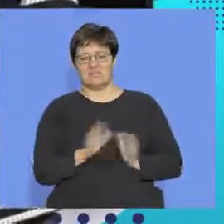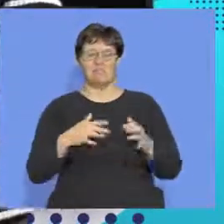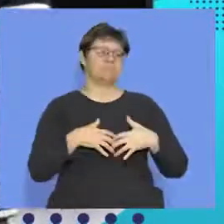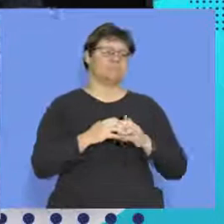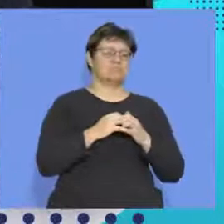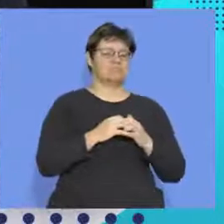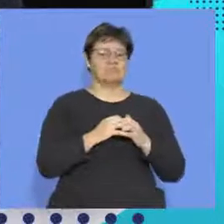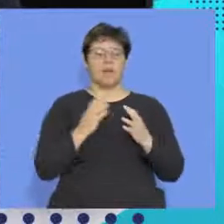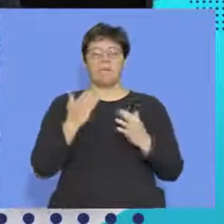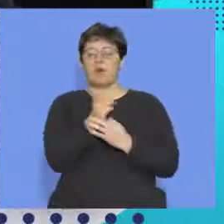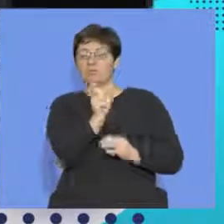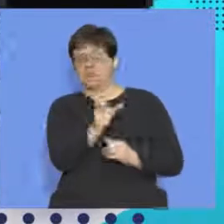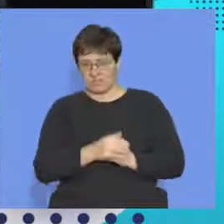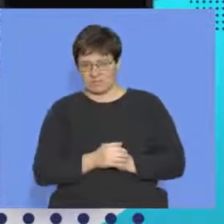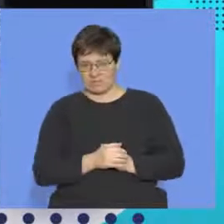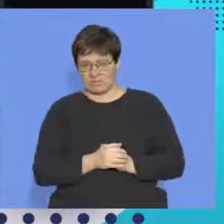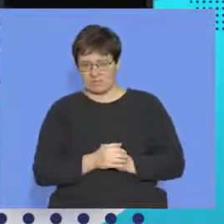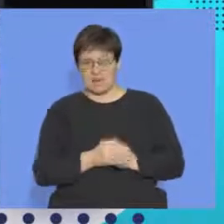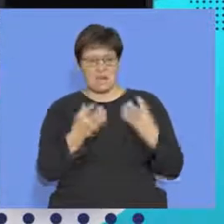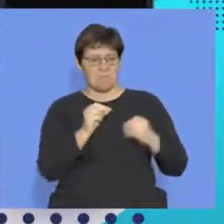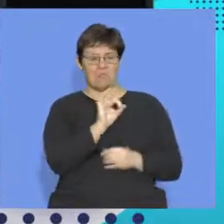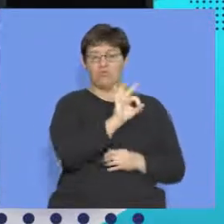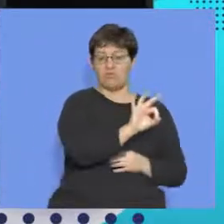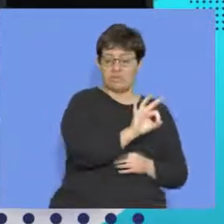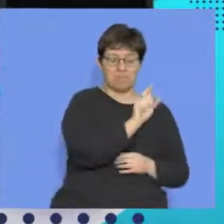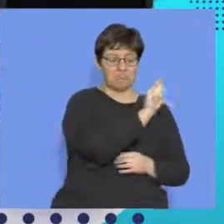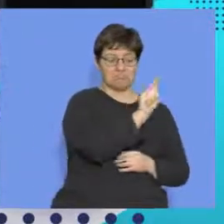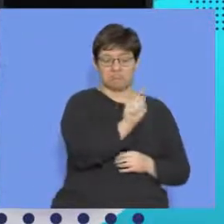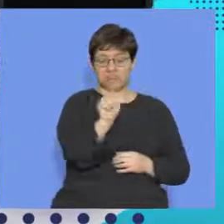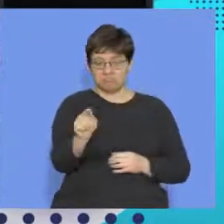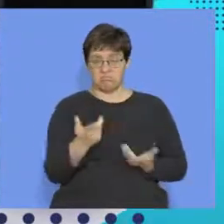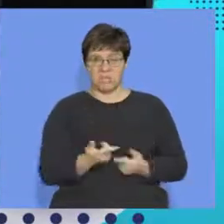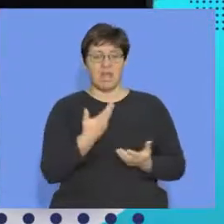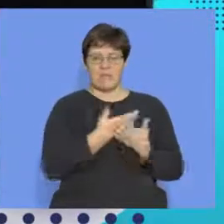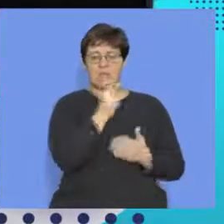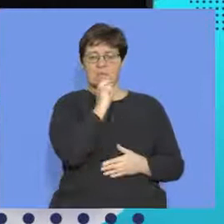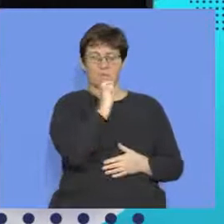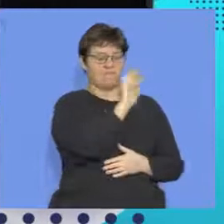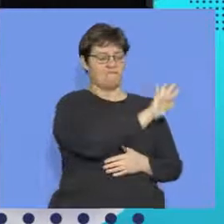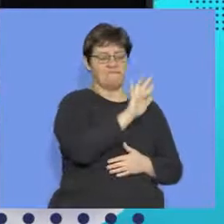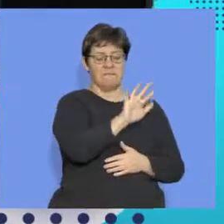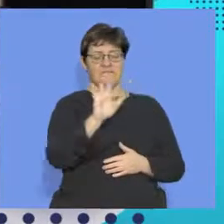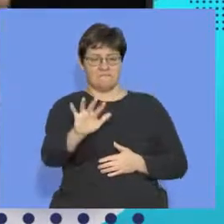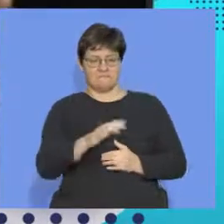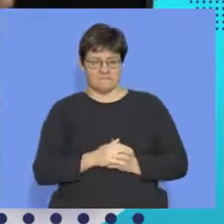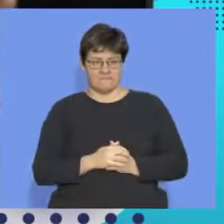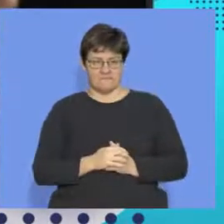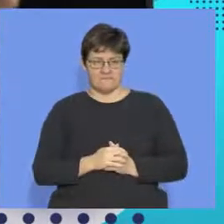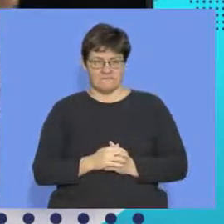form a password using 3-digit numbers, I can use 555 as my password.